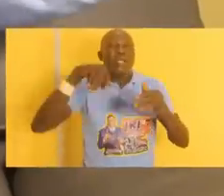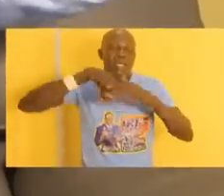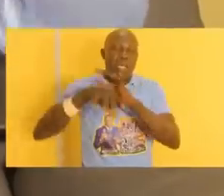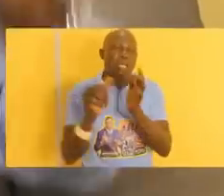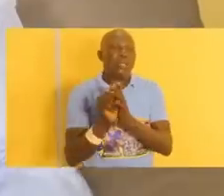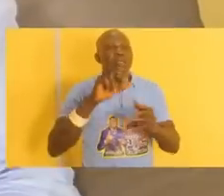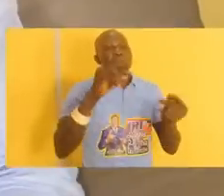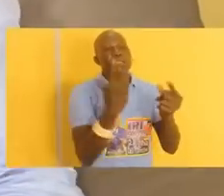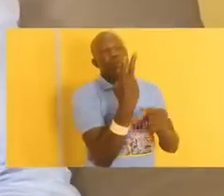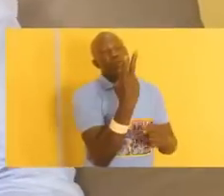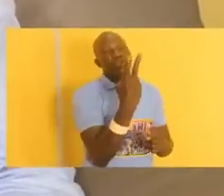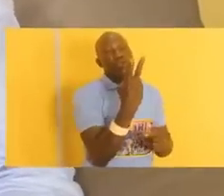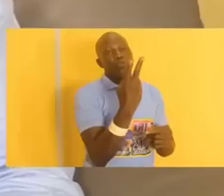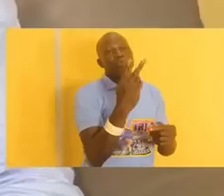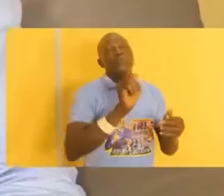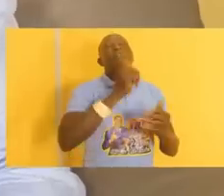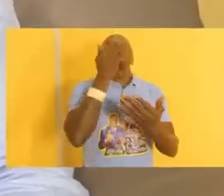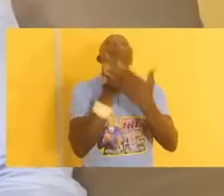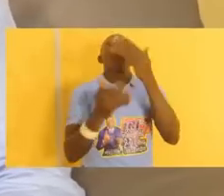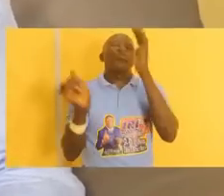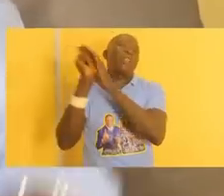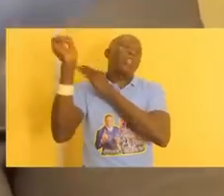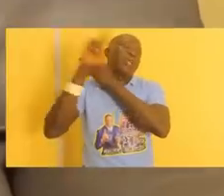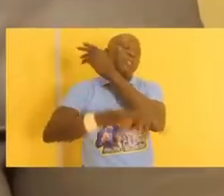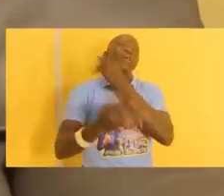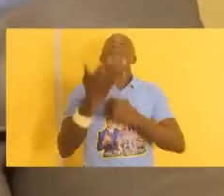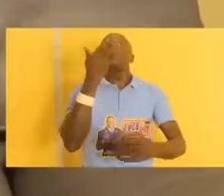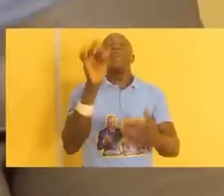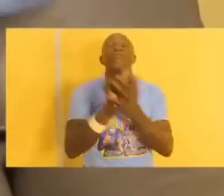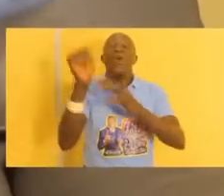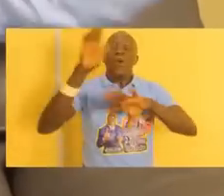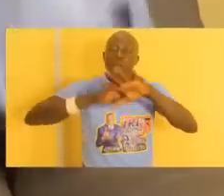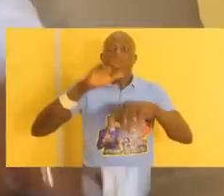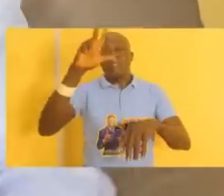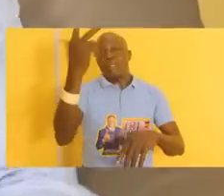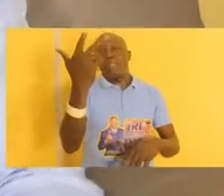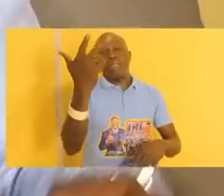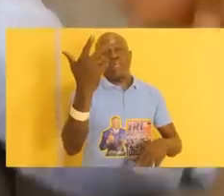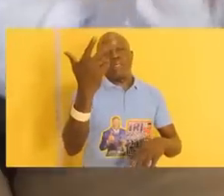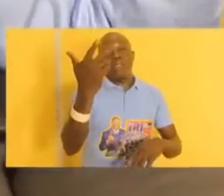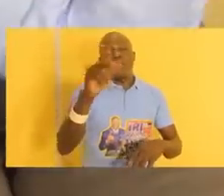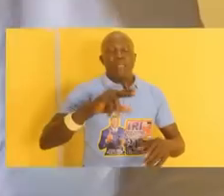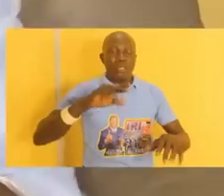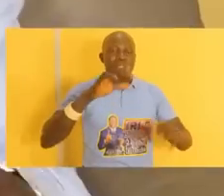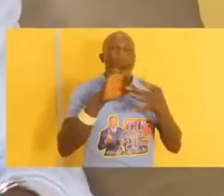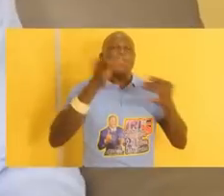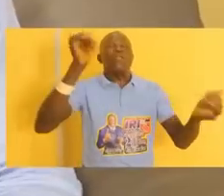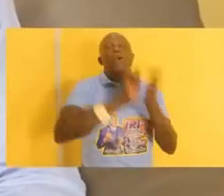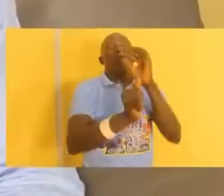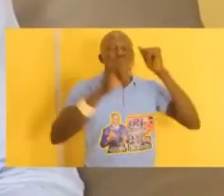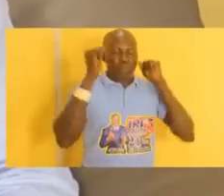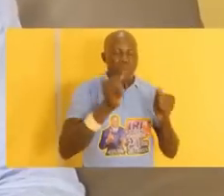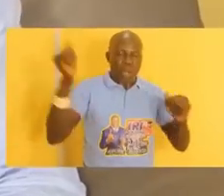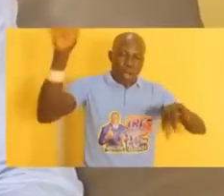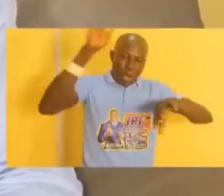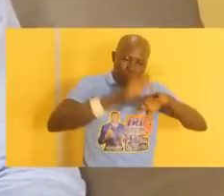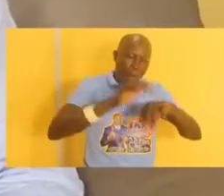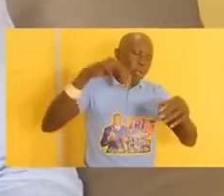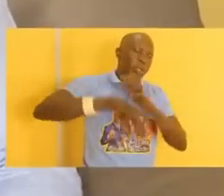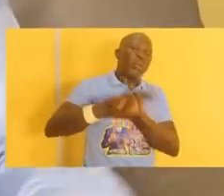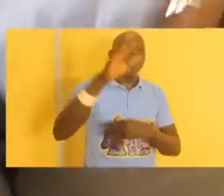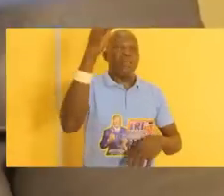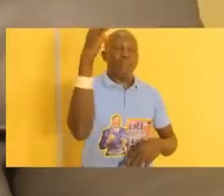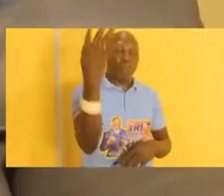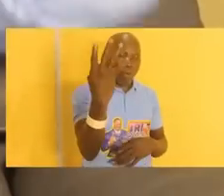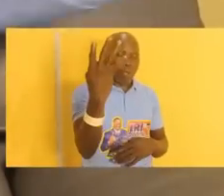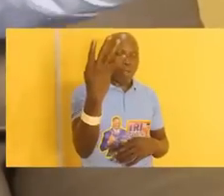came upon him. He came. The spirit of favor came upon him. Number three. He gets out. Emi agbara wonu aye. Number 4.